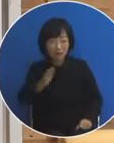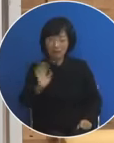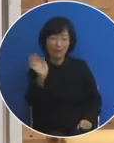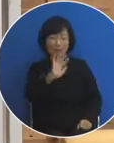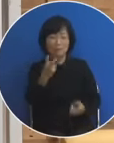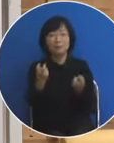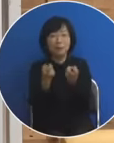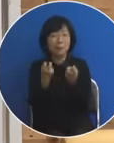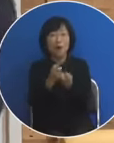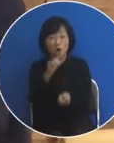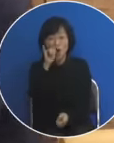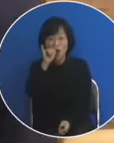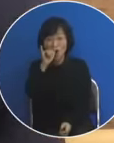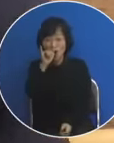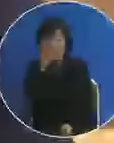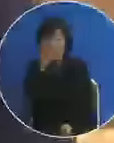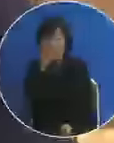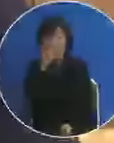There's one method.